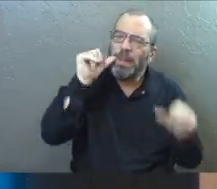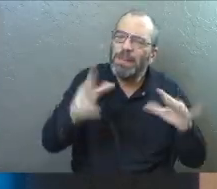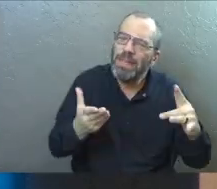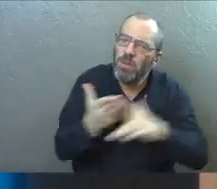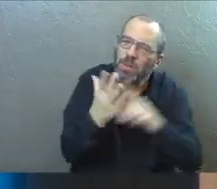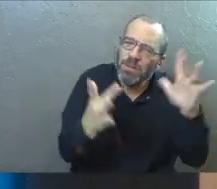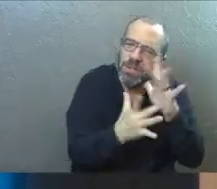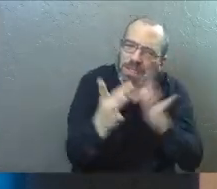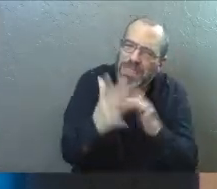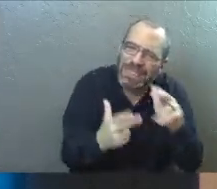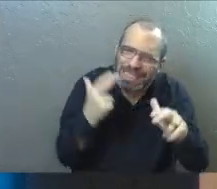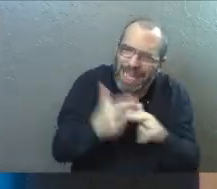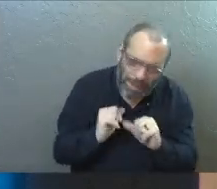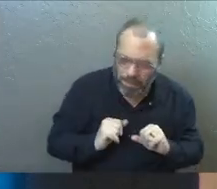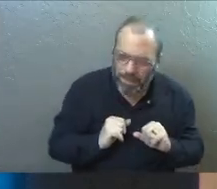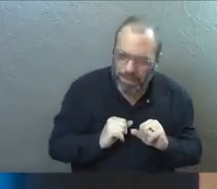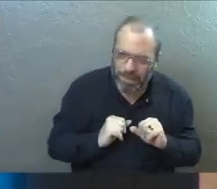name.